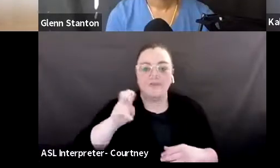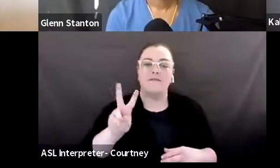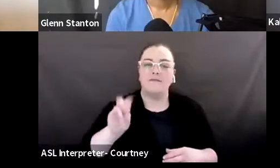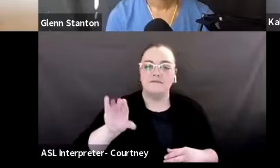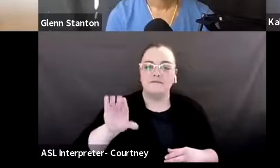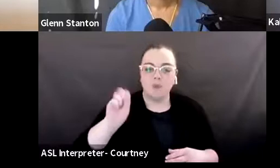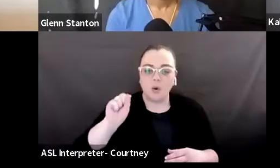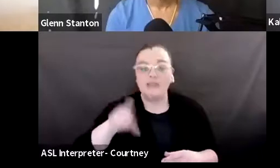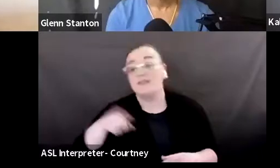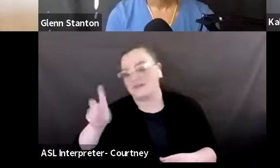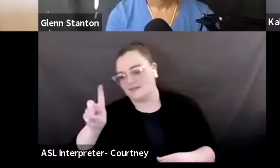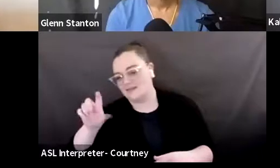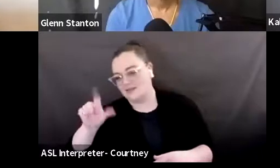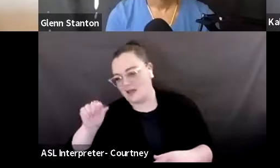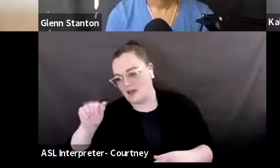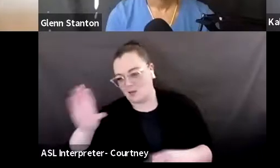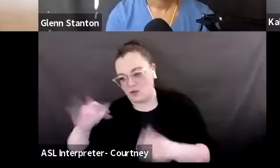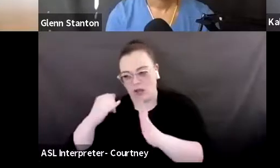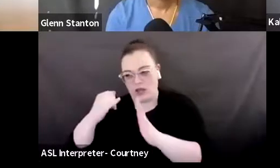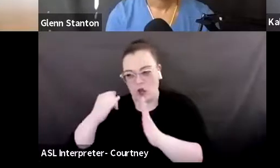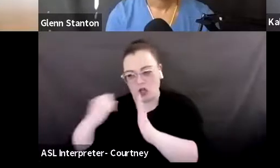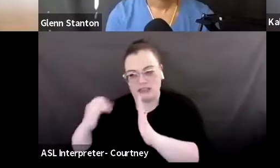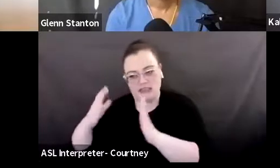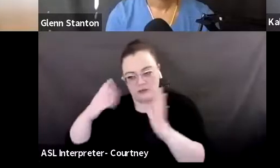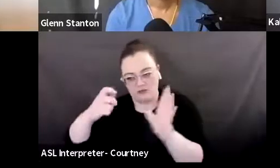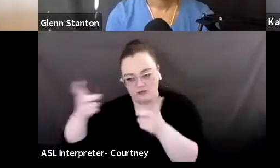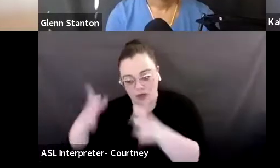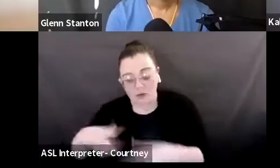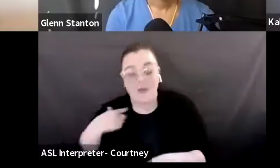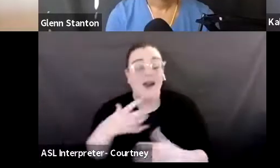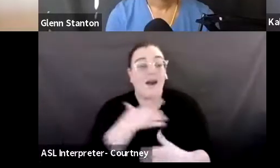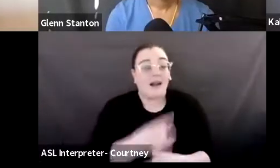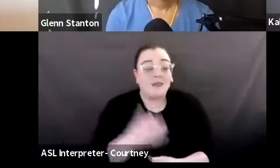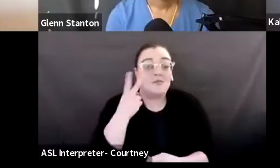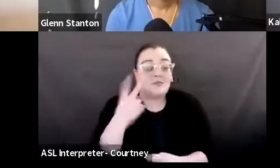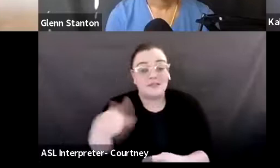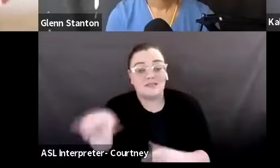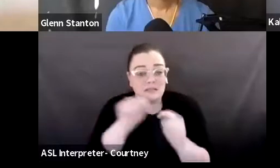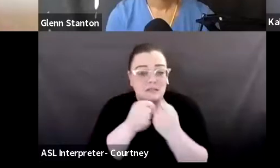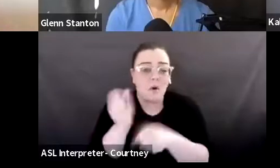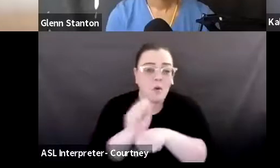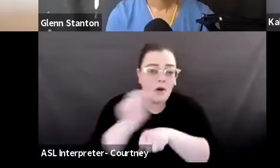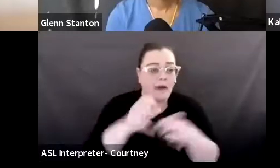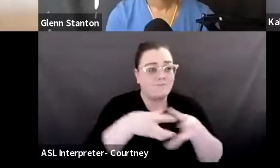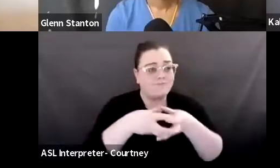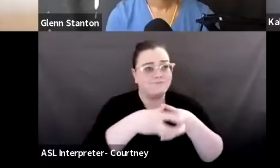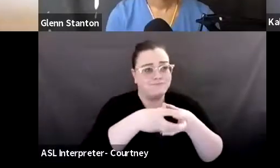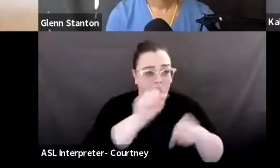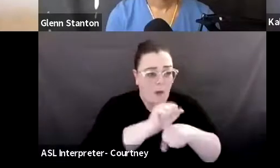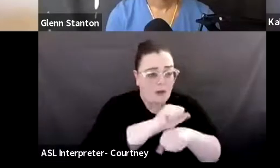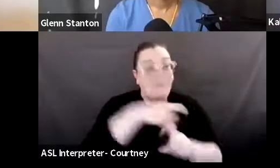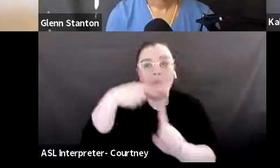so I love seeing, our team that really works a lot working. And then all, like you just said, Renee,